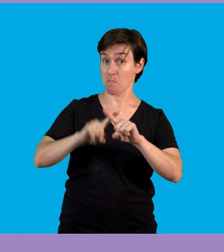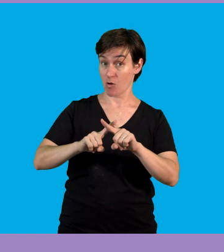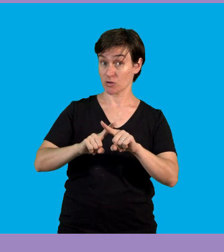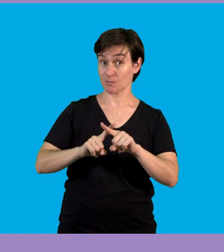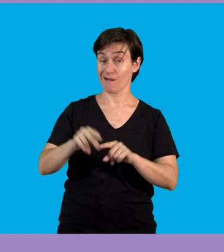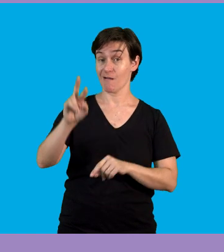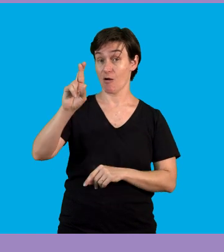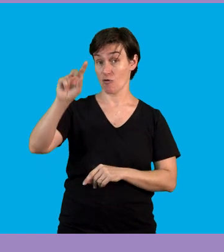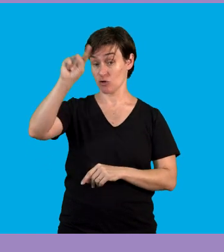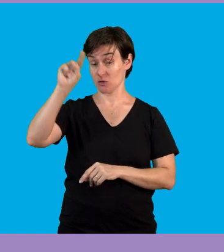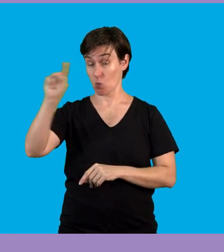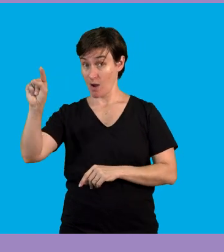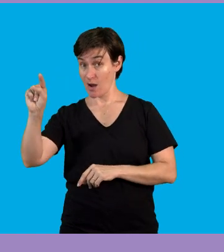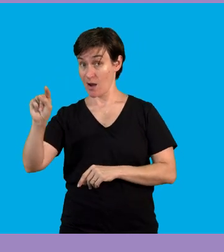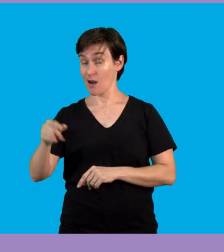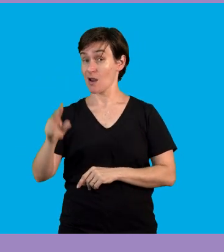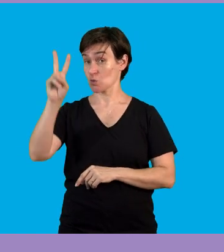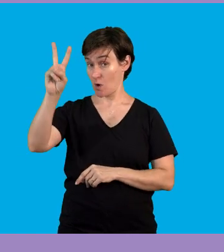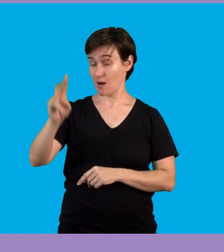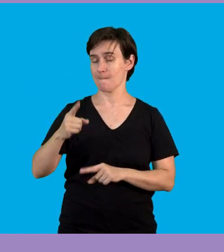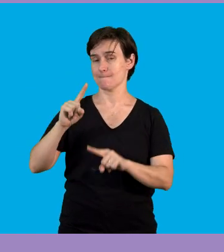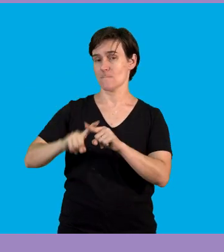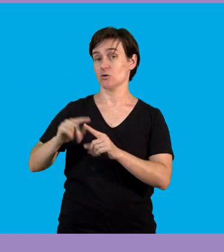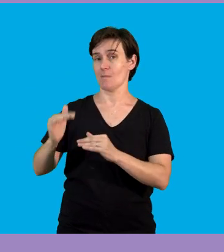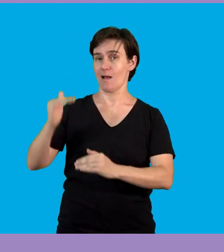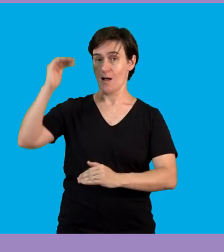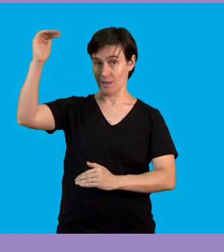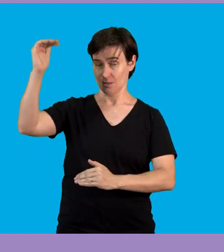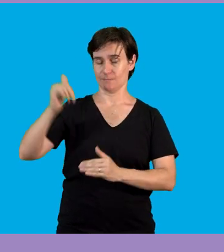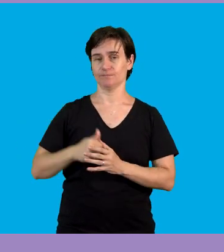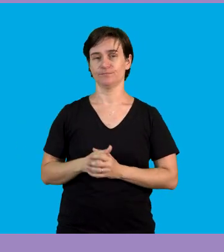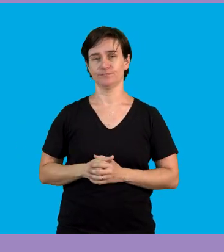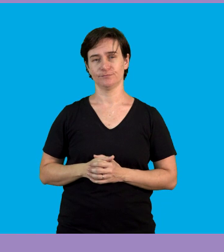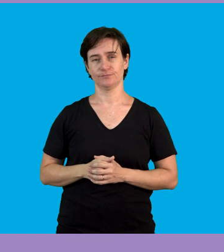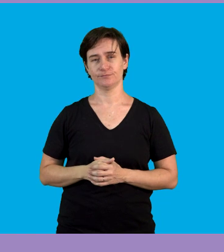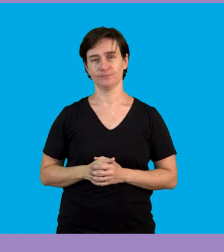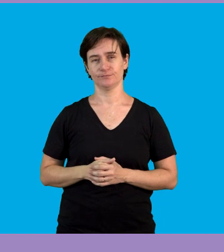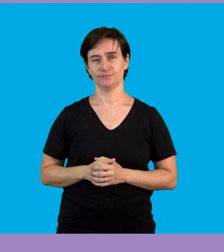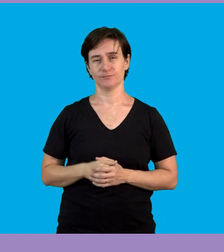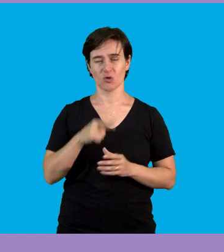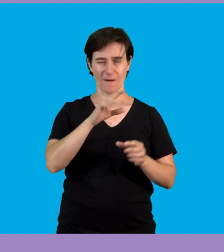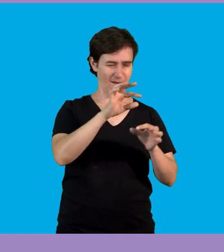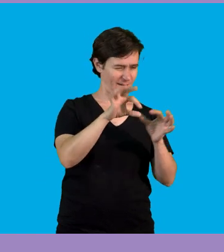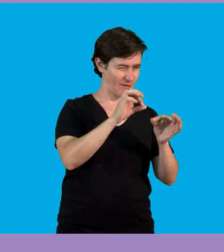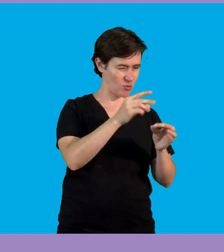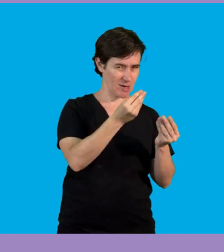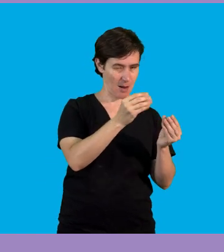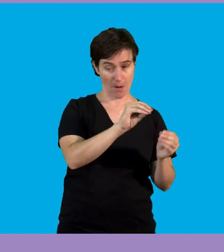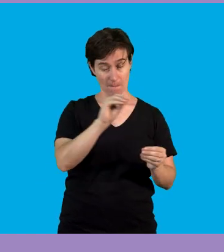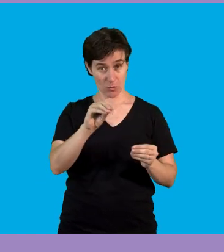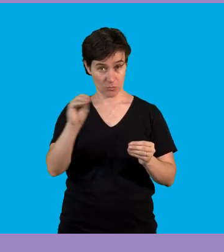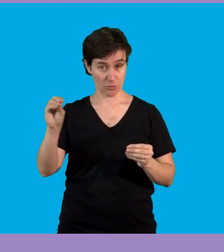r squared multiplied by our height. So when we substitute the values there, remember pi